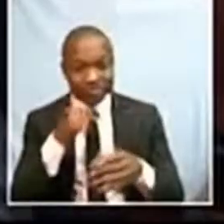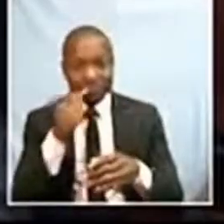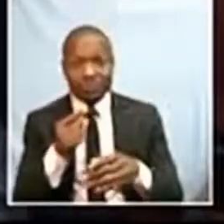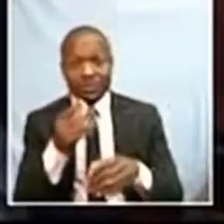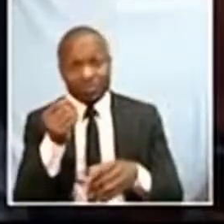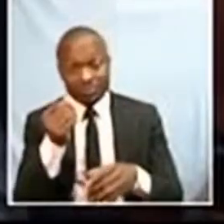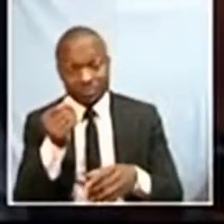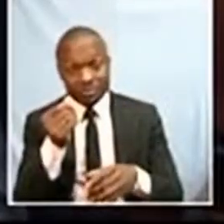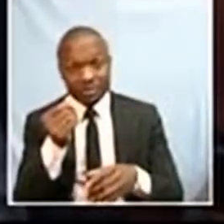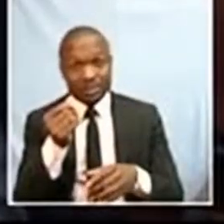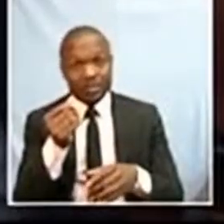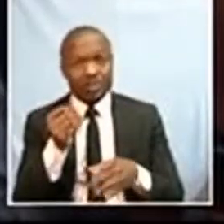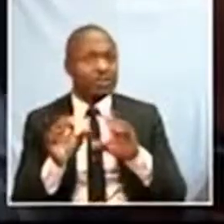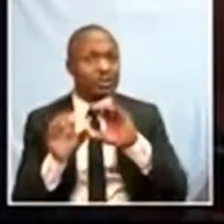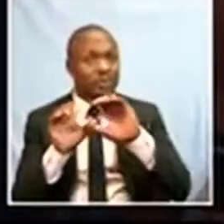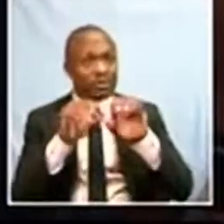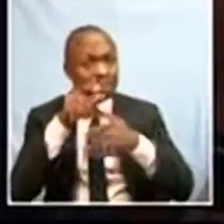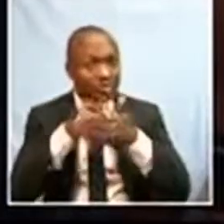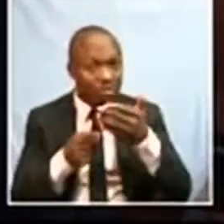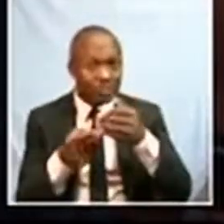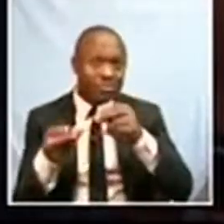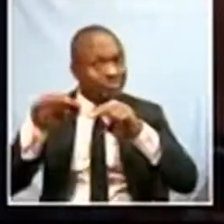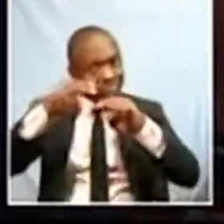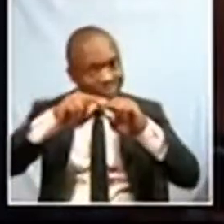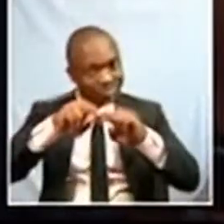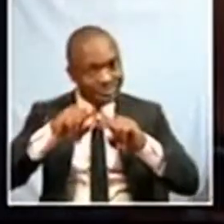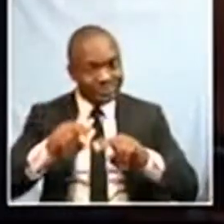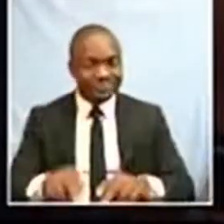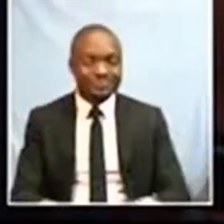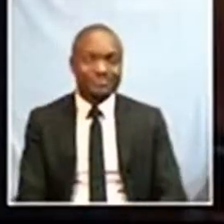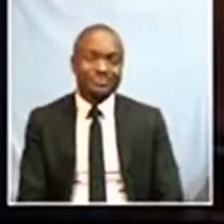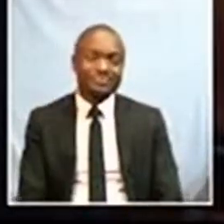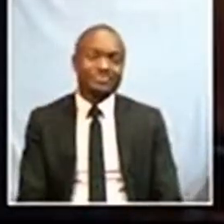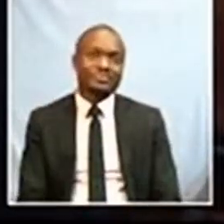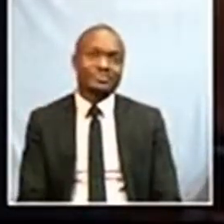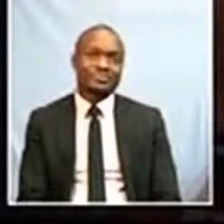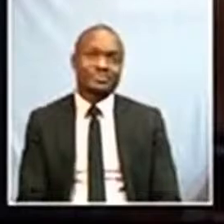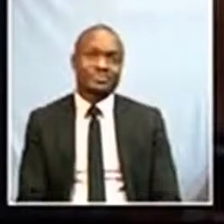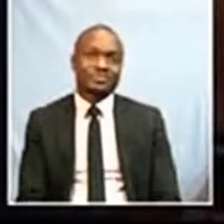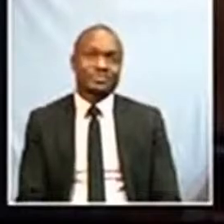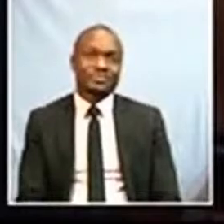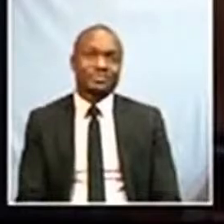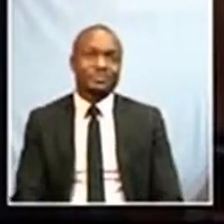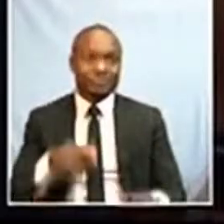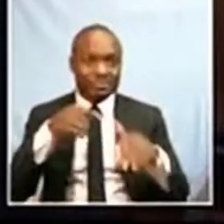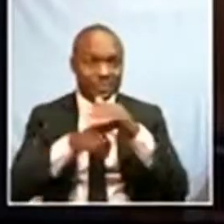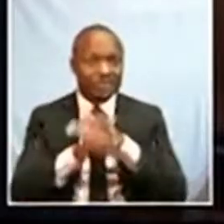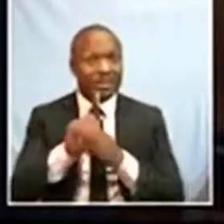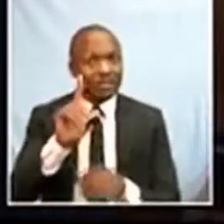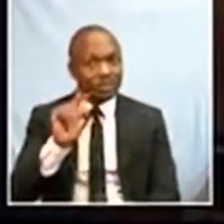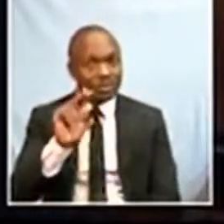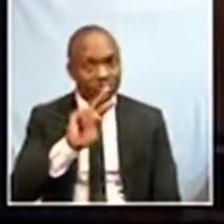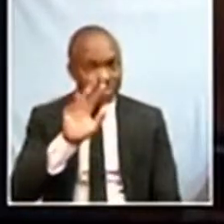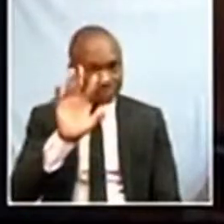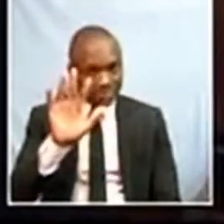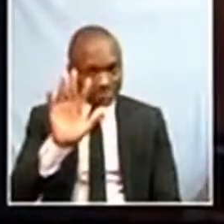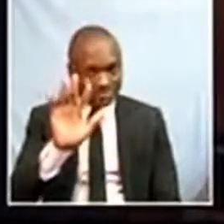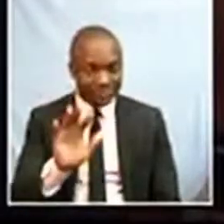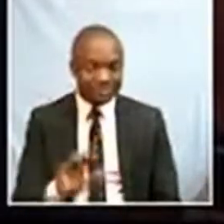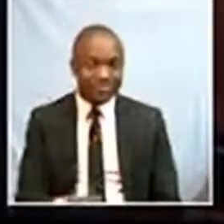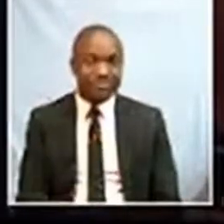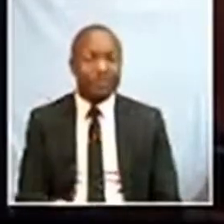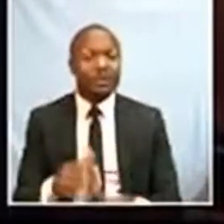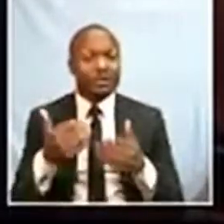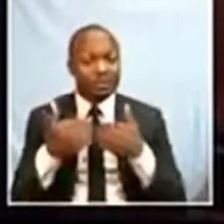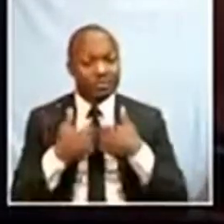have been done what? Increased. Tapping into 2025. To